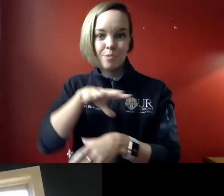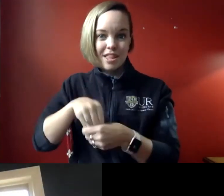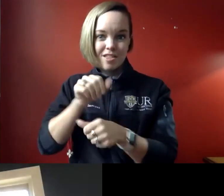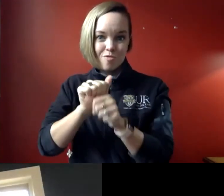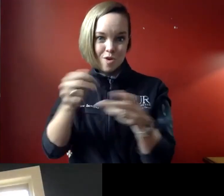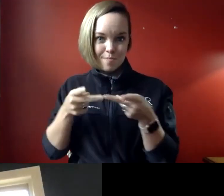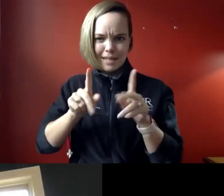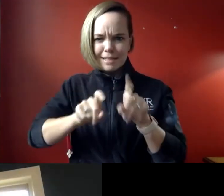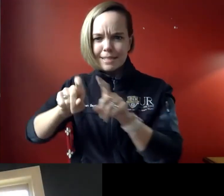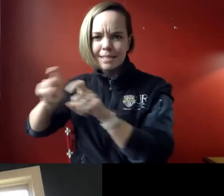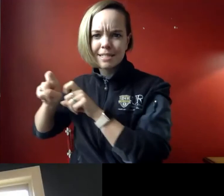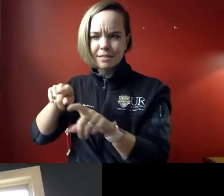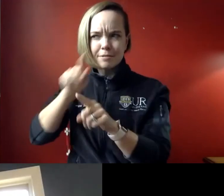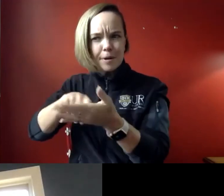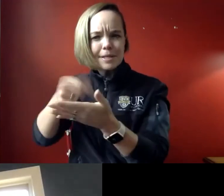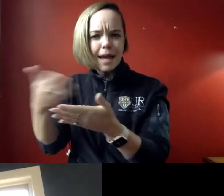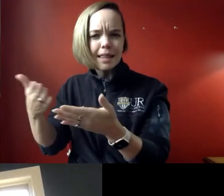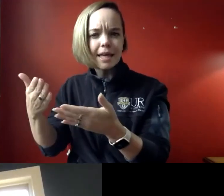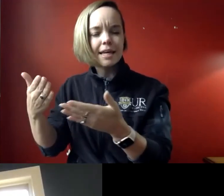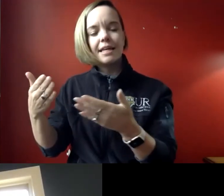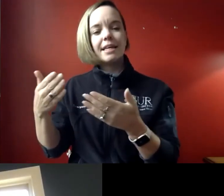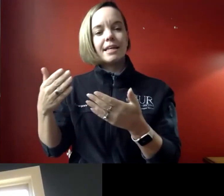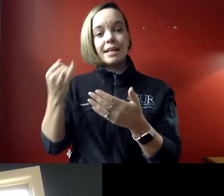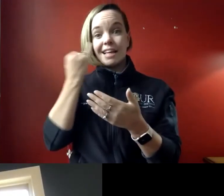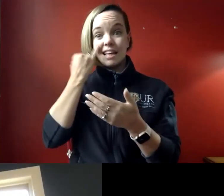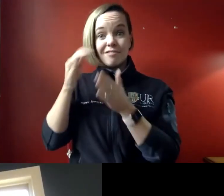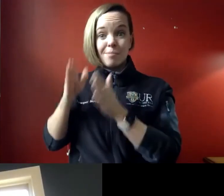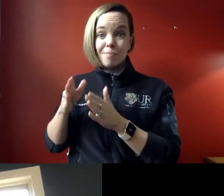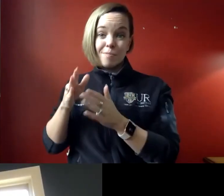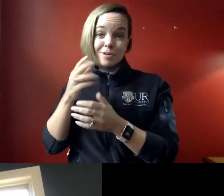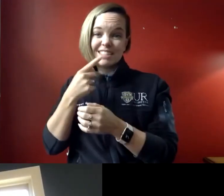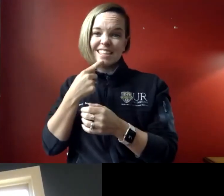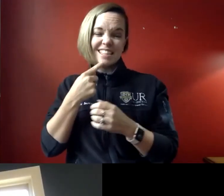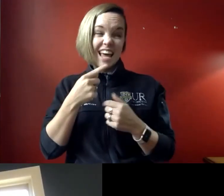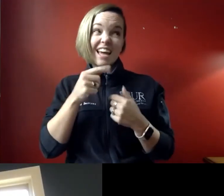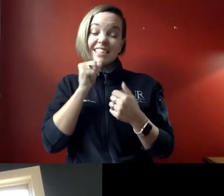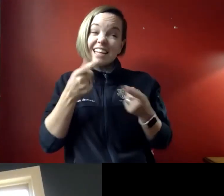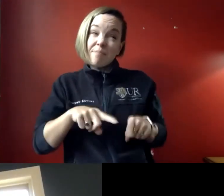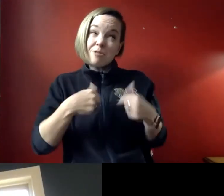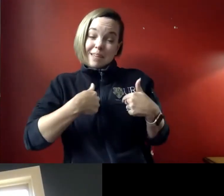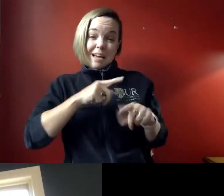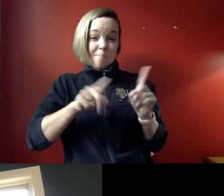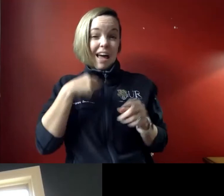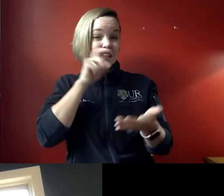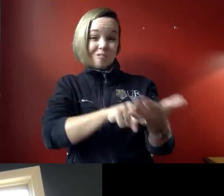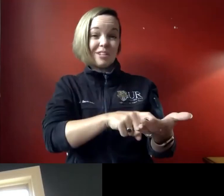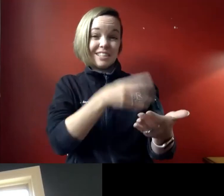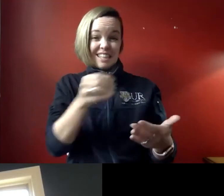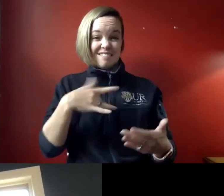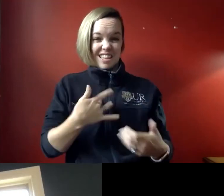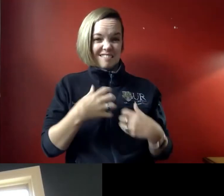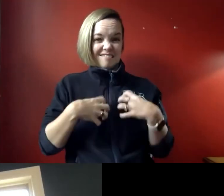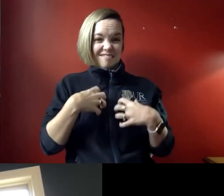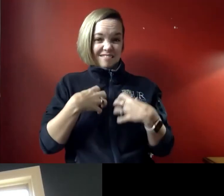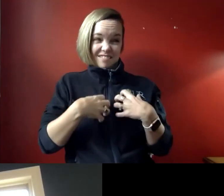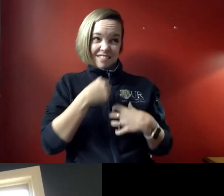notice anything? And if someone says, yeah, they never did it to me, but I noticed it, and I thought they were inappropriate. I was at a